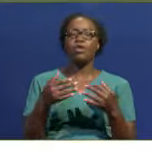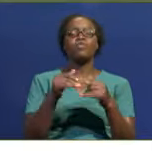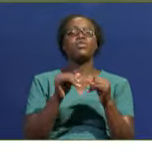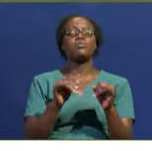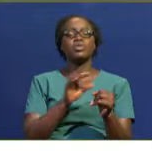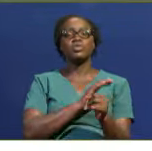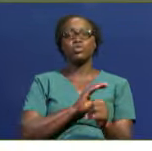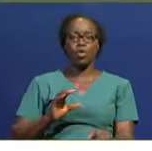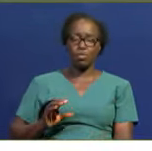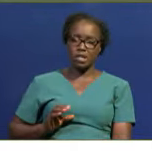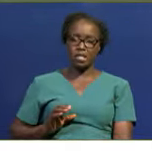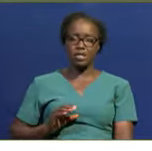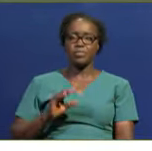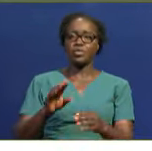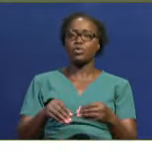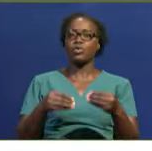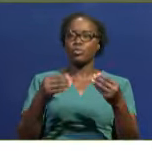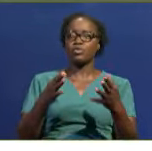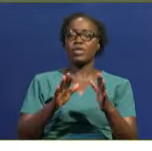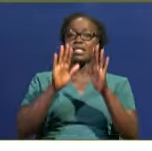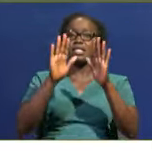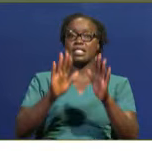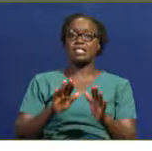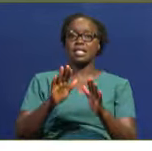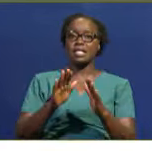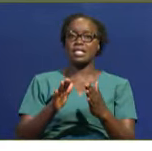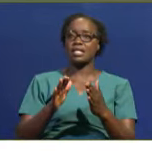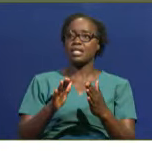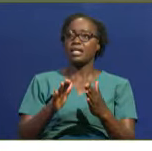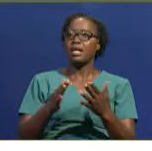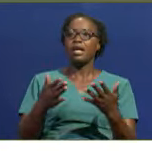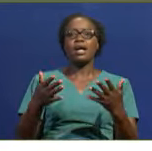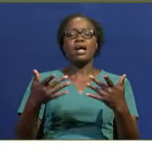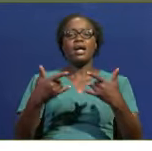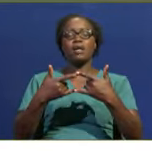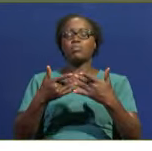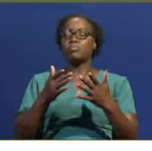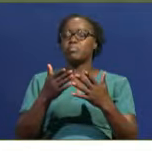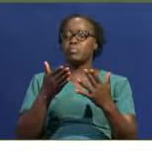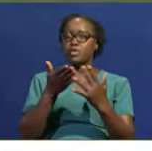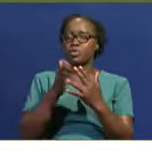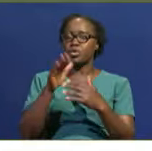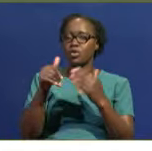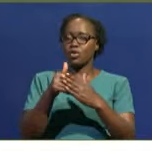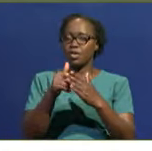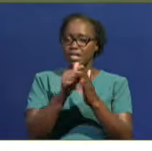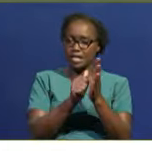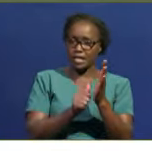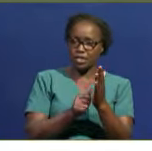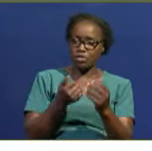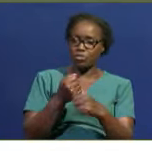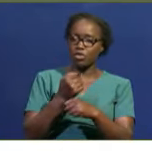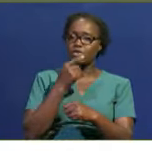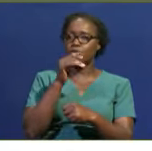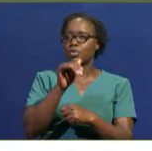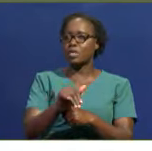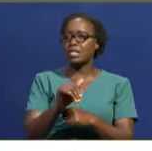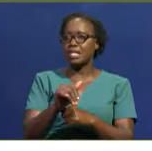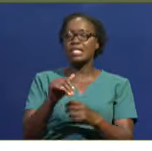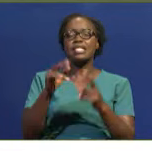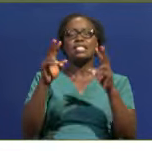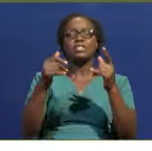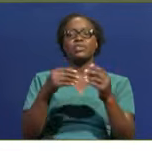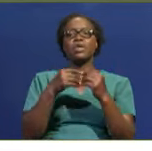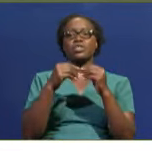implementation committee will provide the necessary nexus between all the agencies to make sure that issues that stand out are